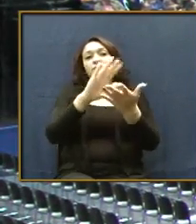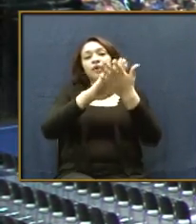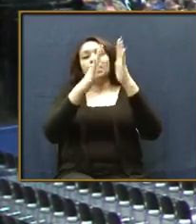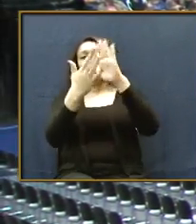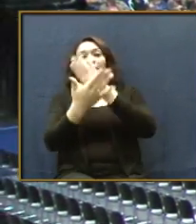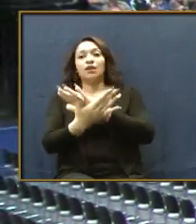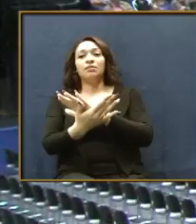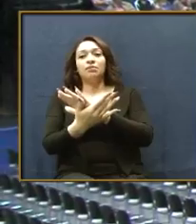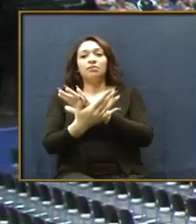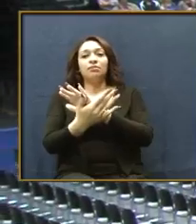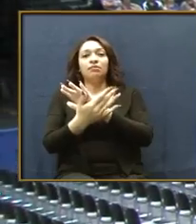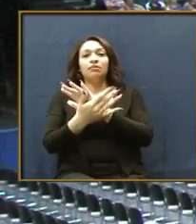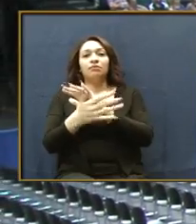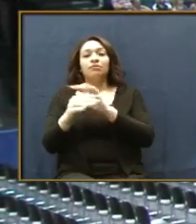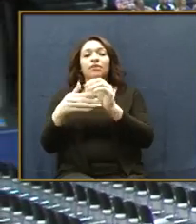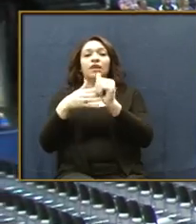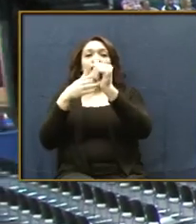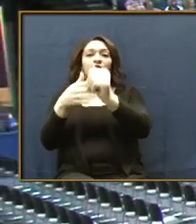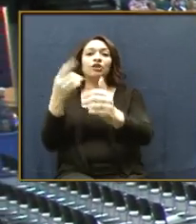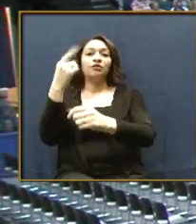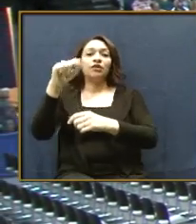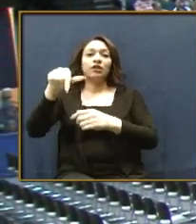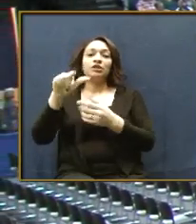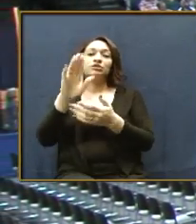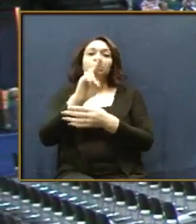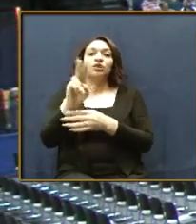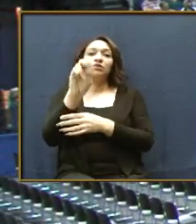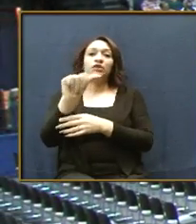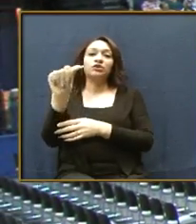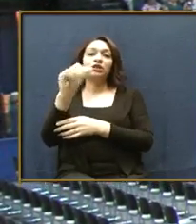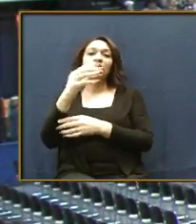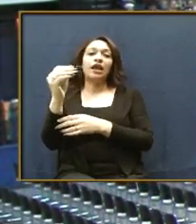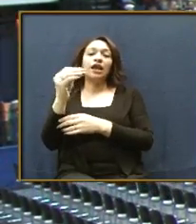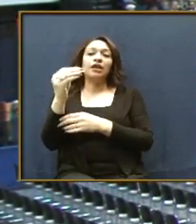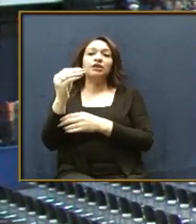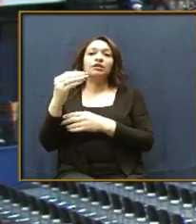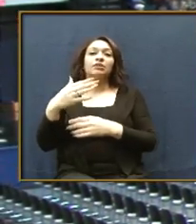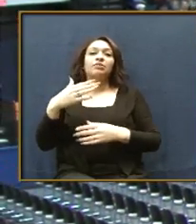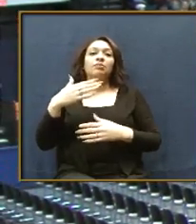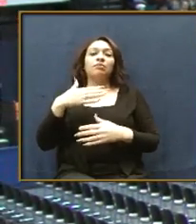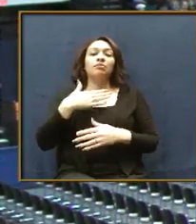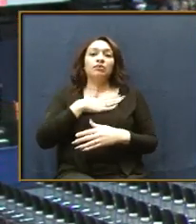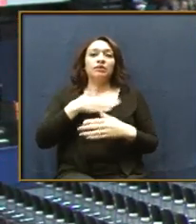Ambassador for this university. Please join me in a round of applause for our new ASU alumni.